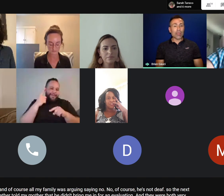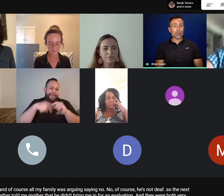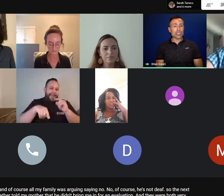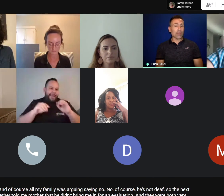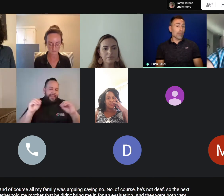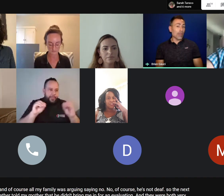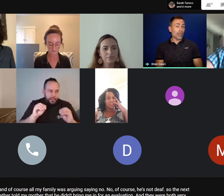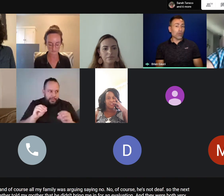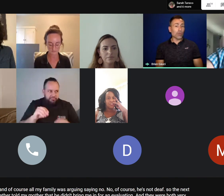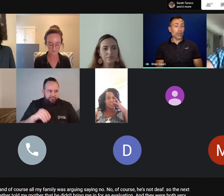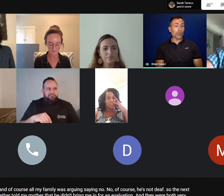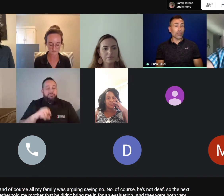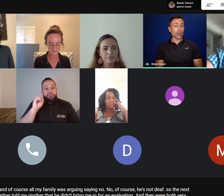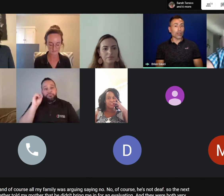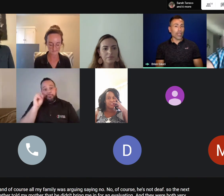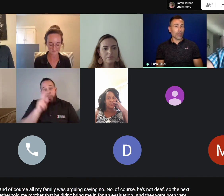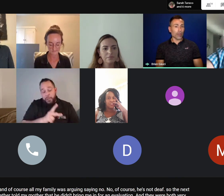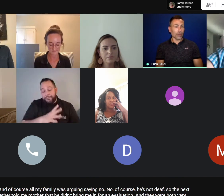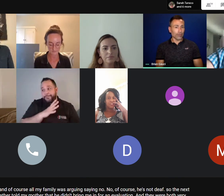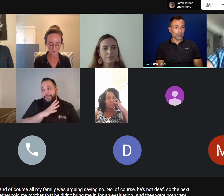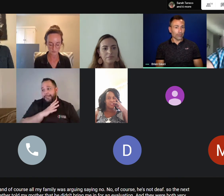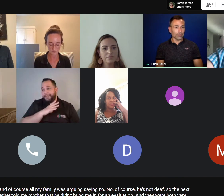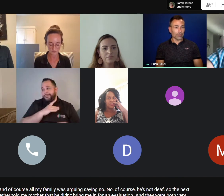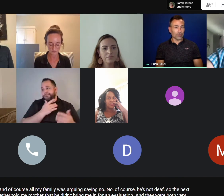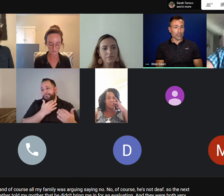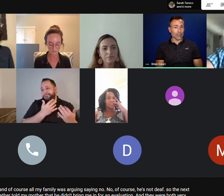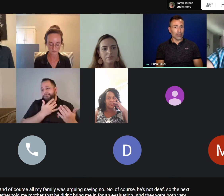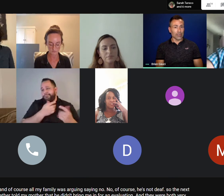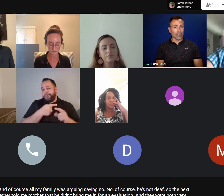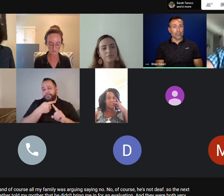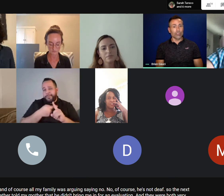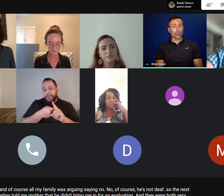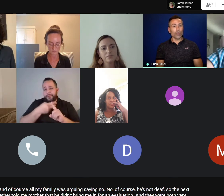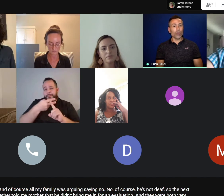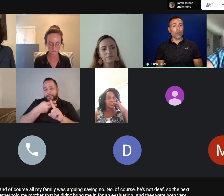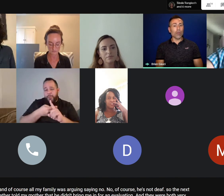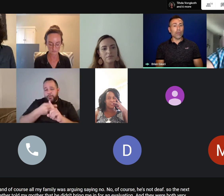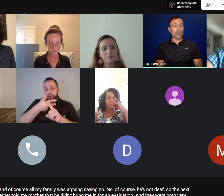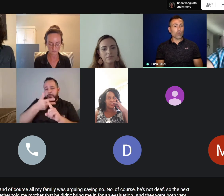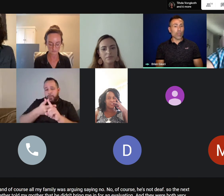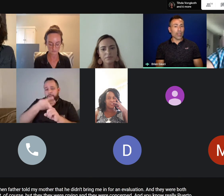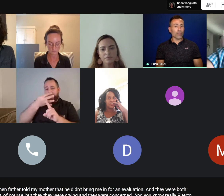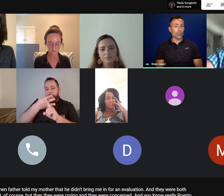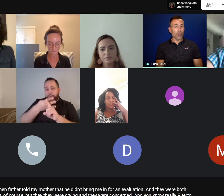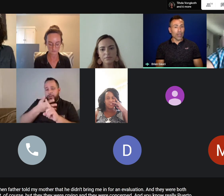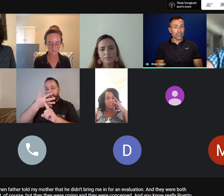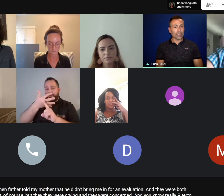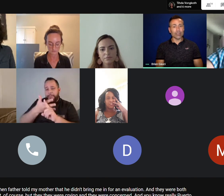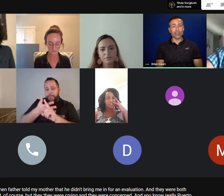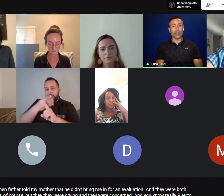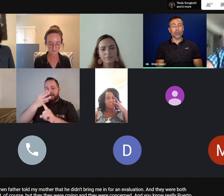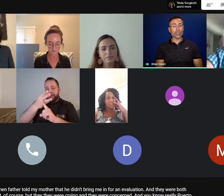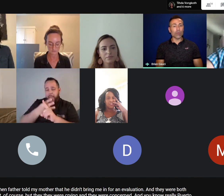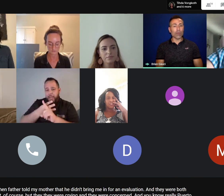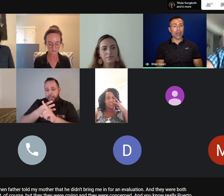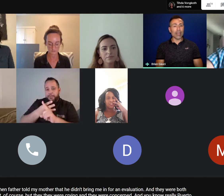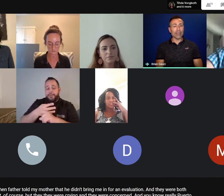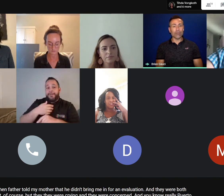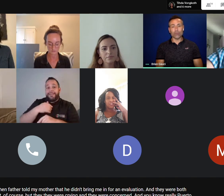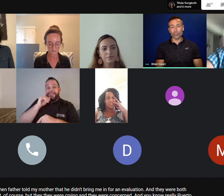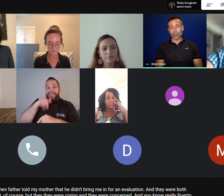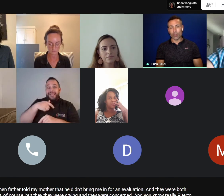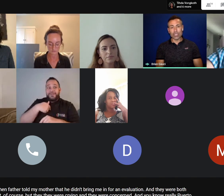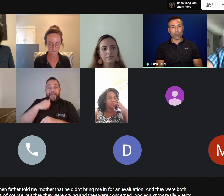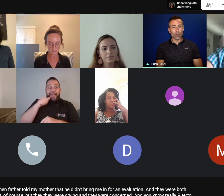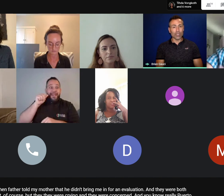at that time, they were saying maybe he would be able to hear later. So, you know, my parents waited a few months, you know, months went